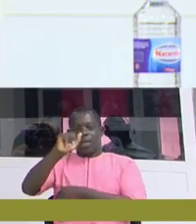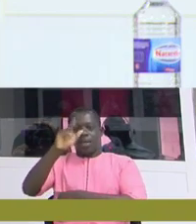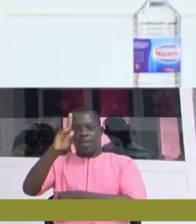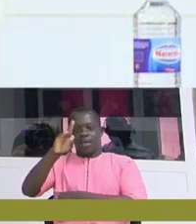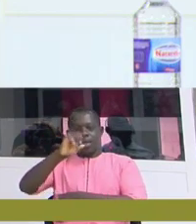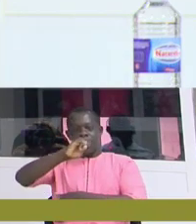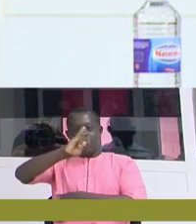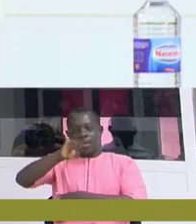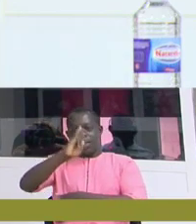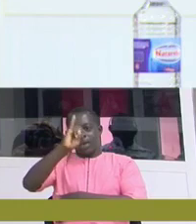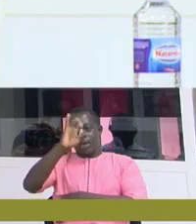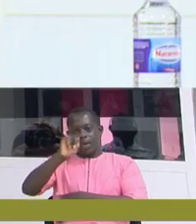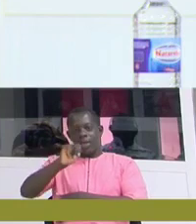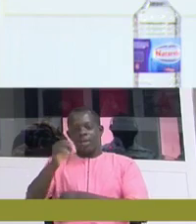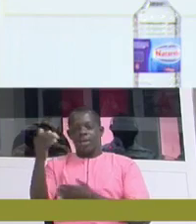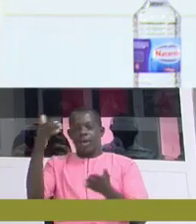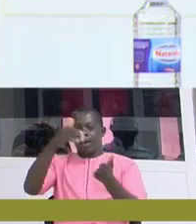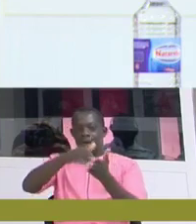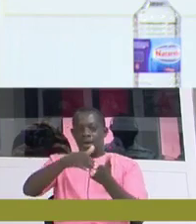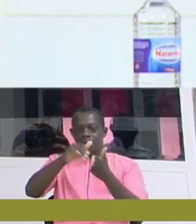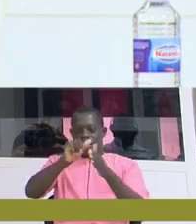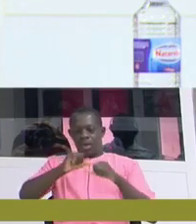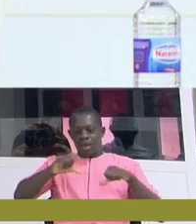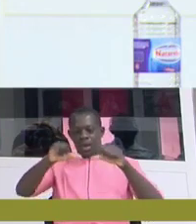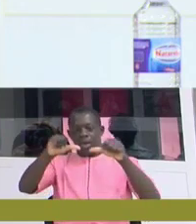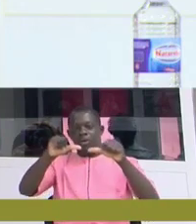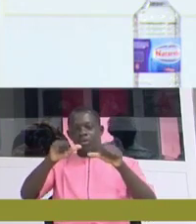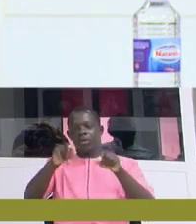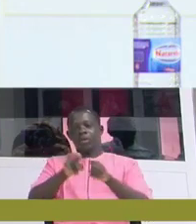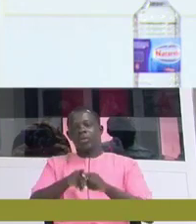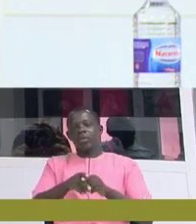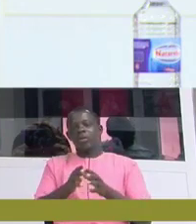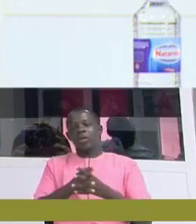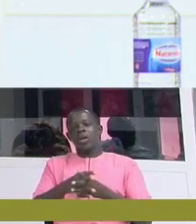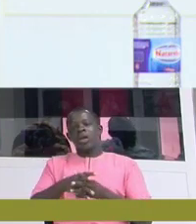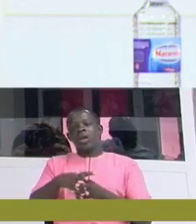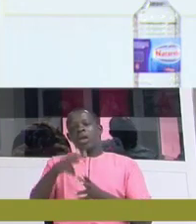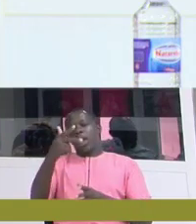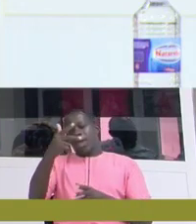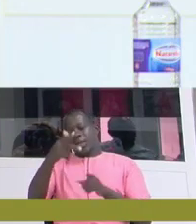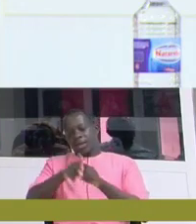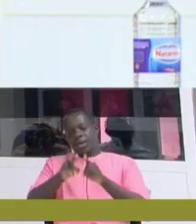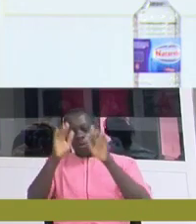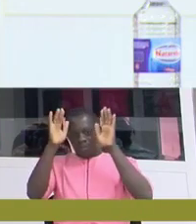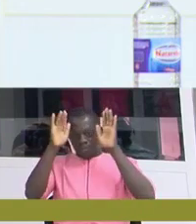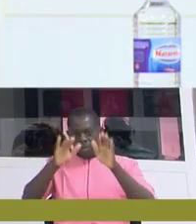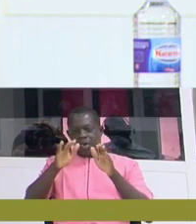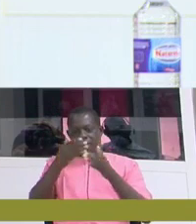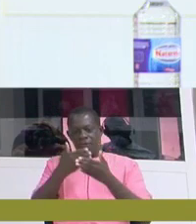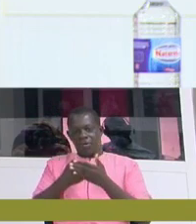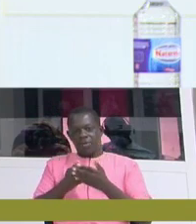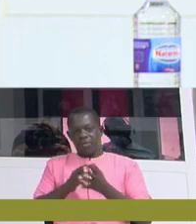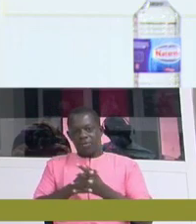came. Around Salfana Salkola. Around 8 p.m. After that.